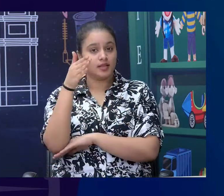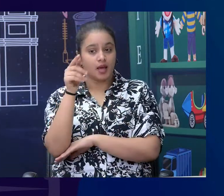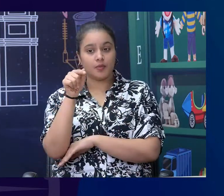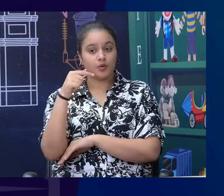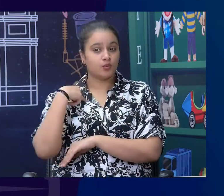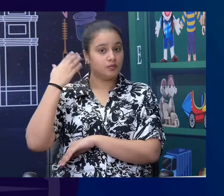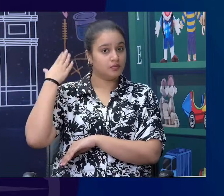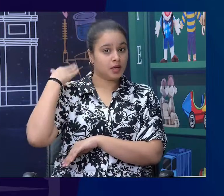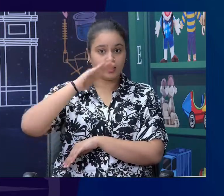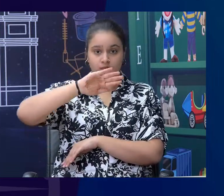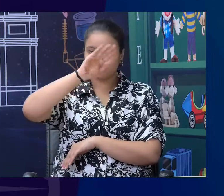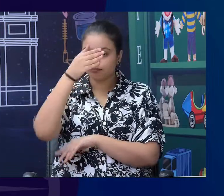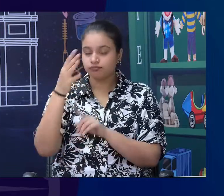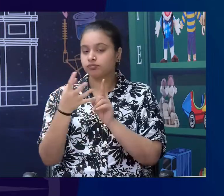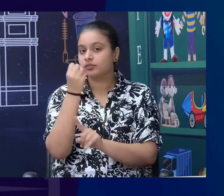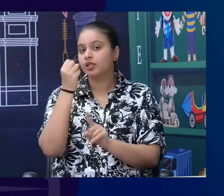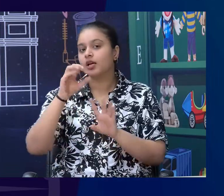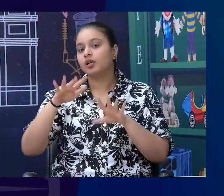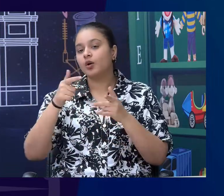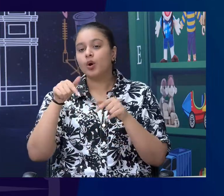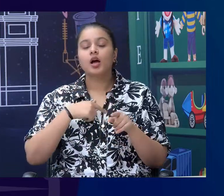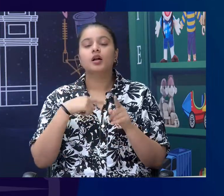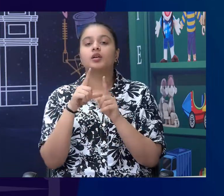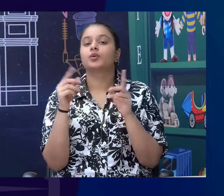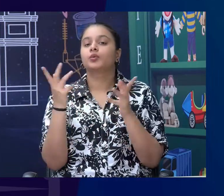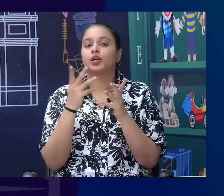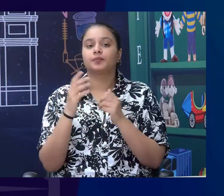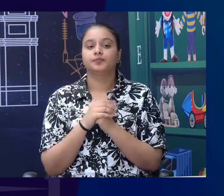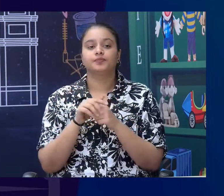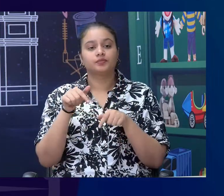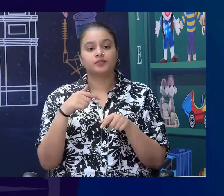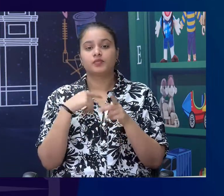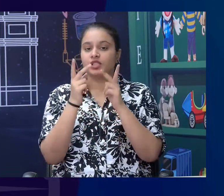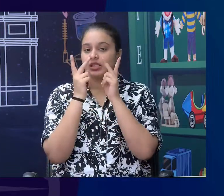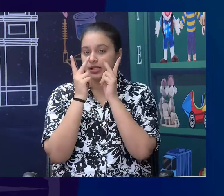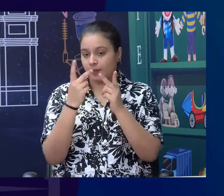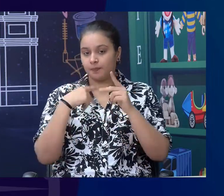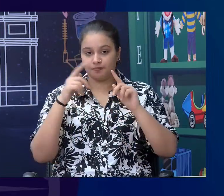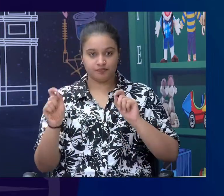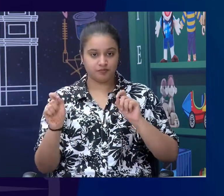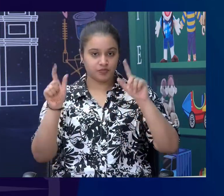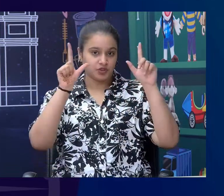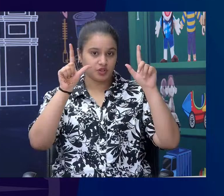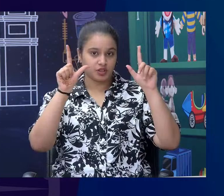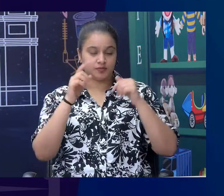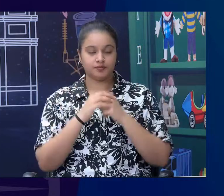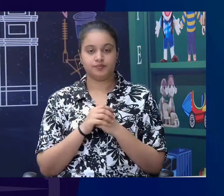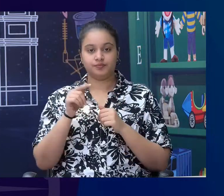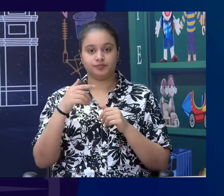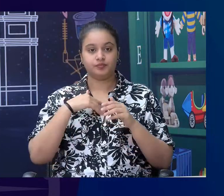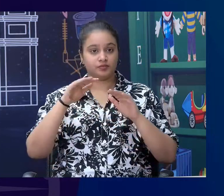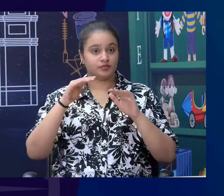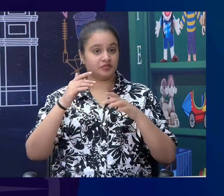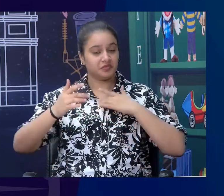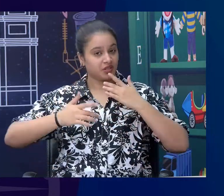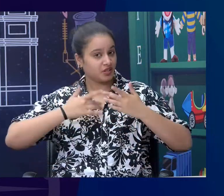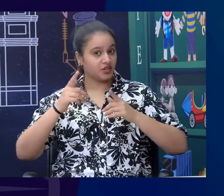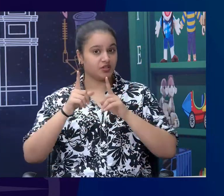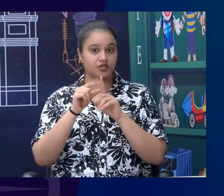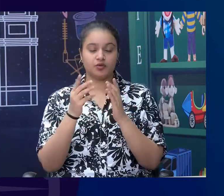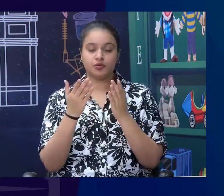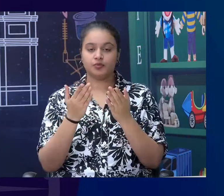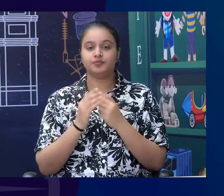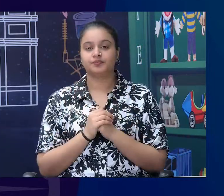his hump. Okay. But what are we going to do today? Let's see on our screens. It's an interesting thing that we are going to do